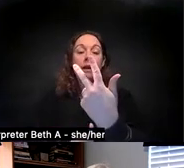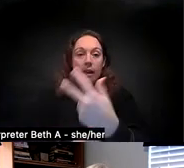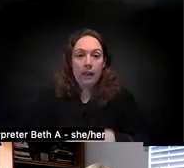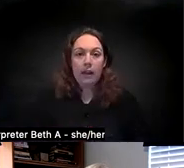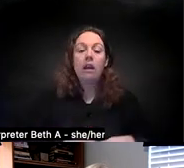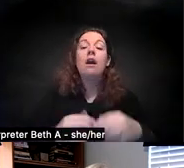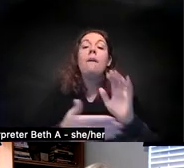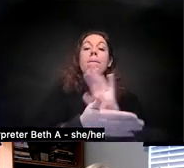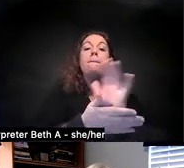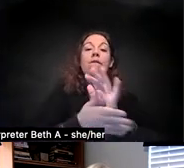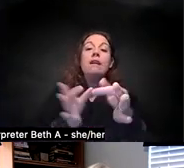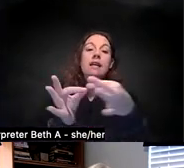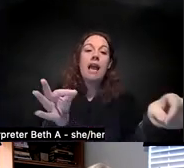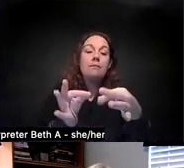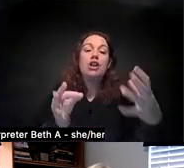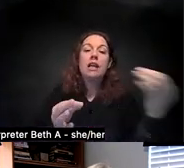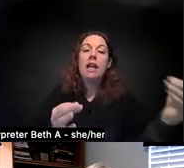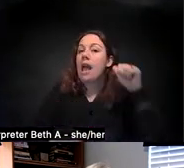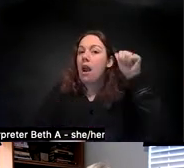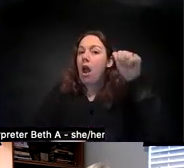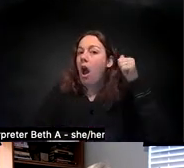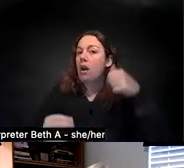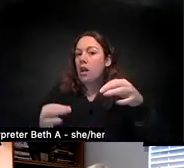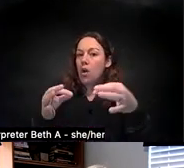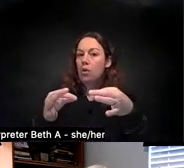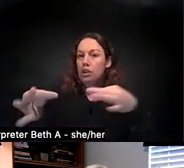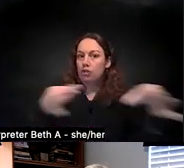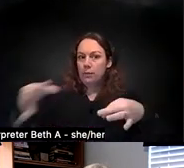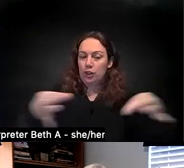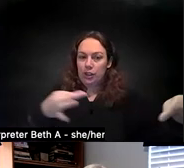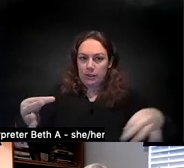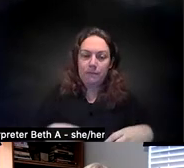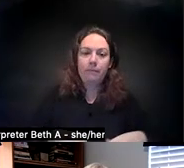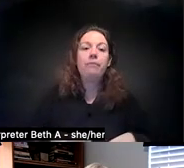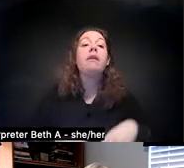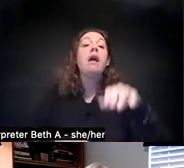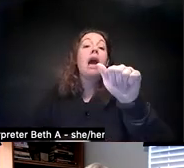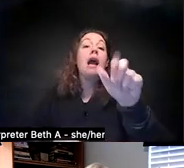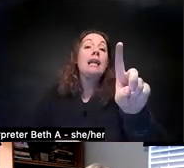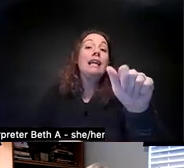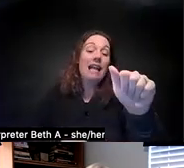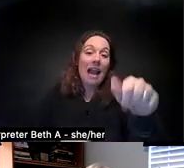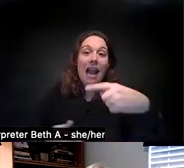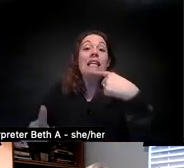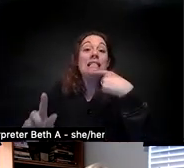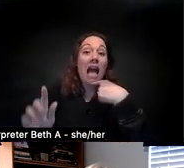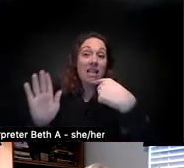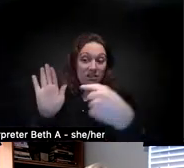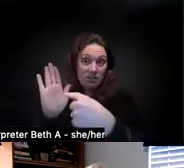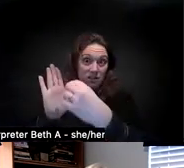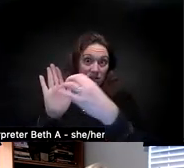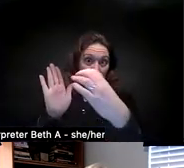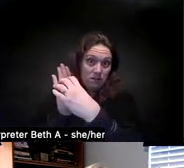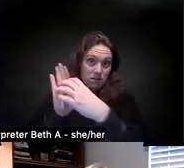description. The ADA regulation purposely says that